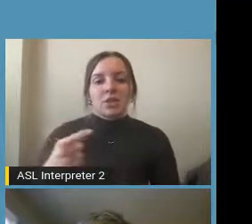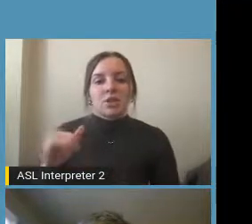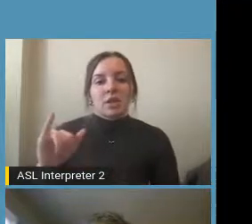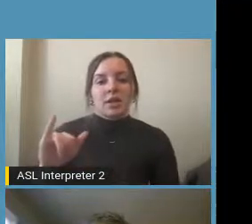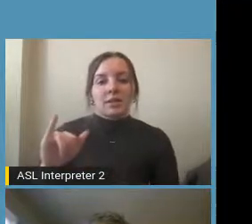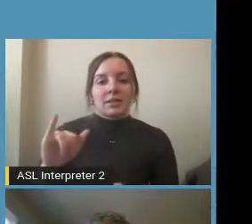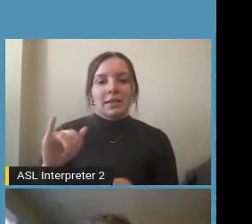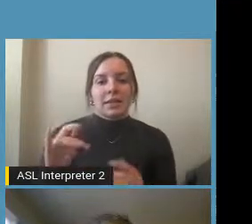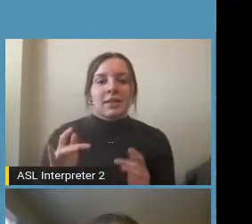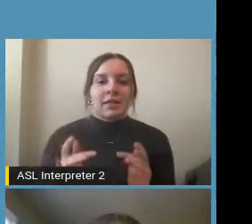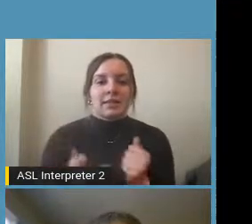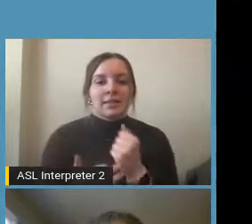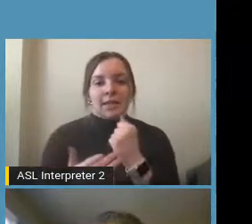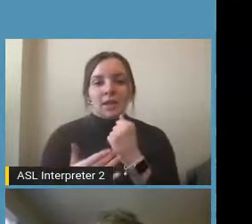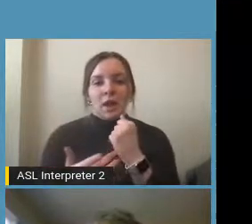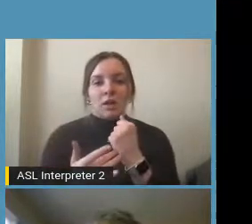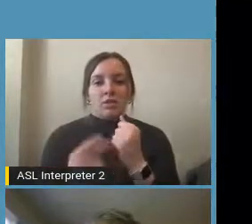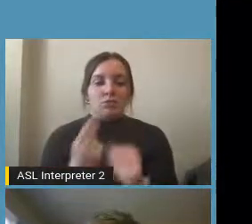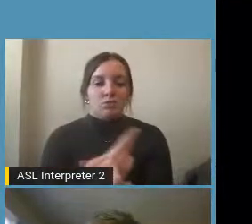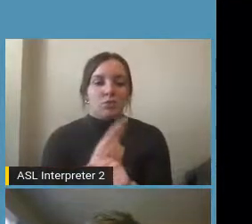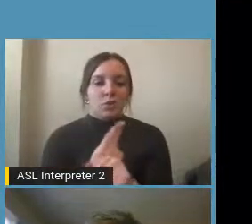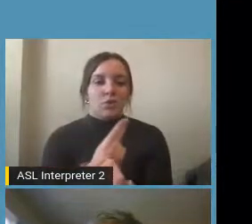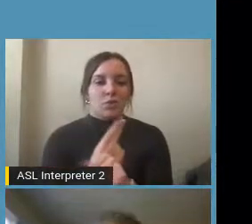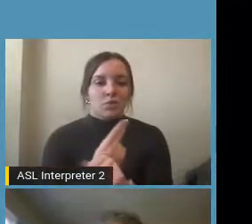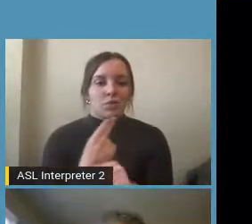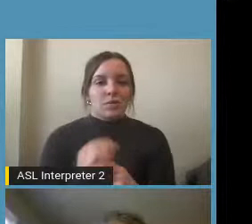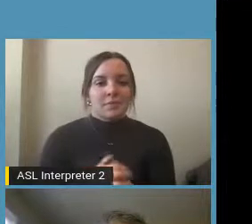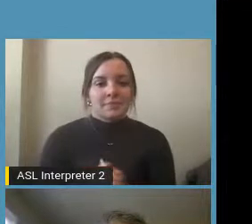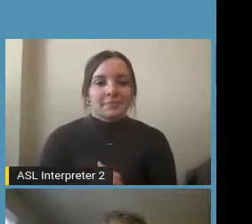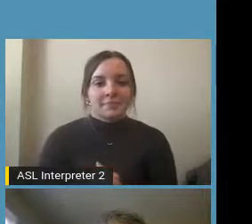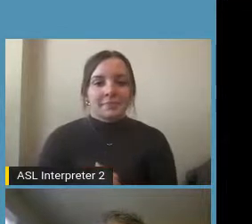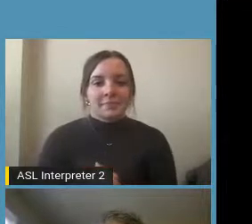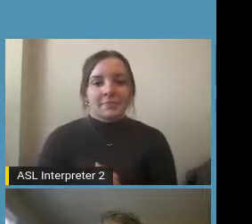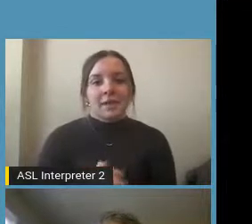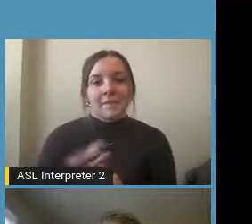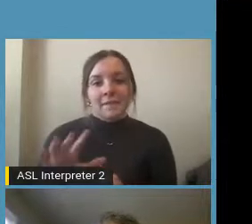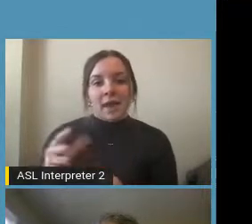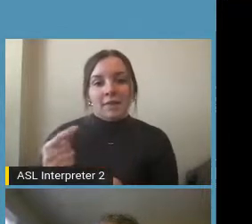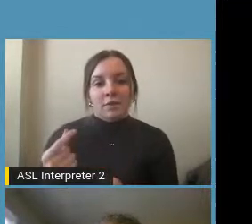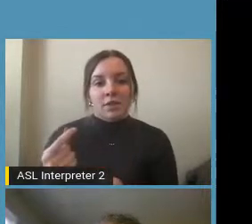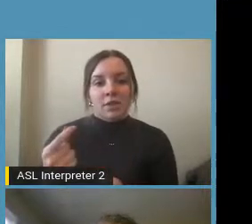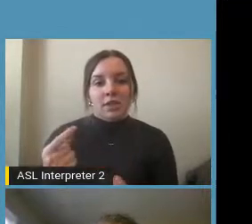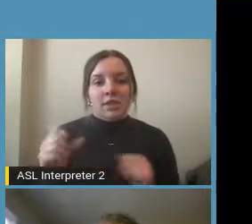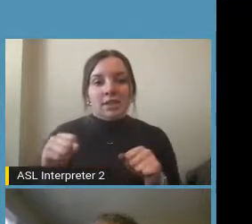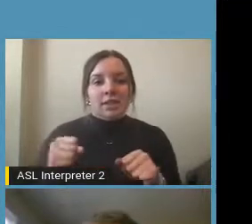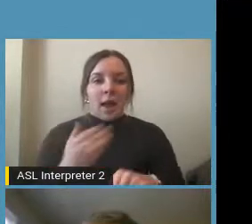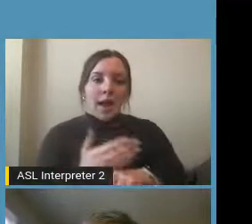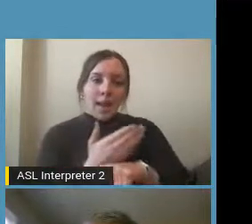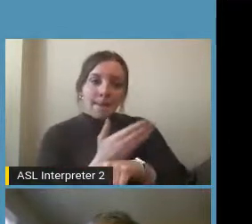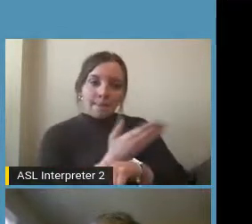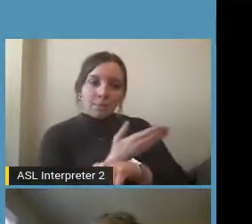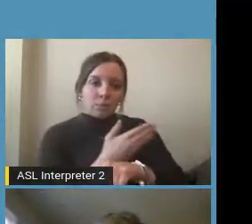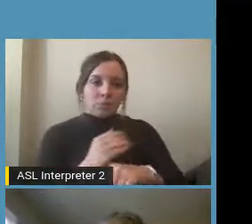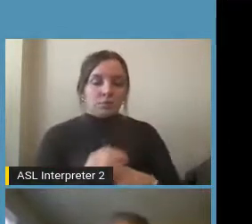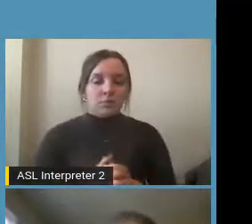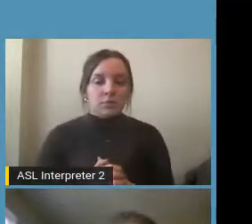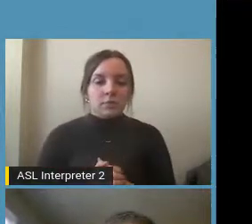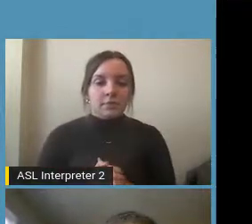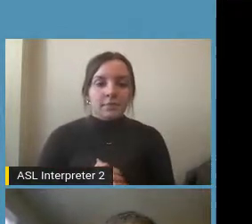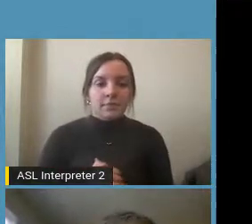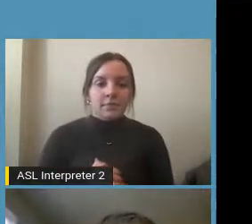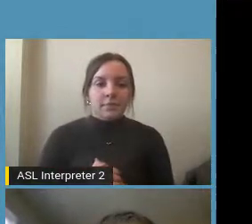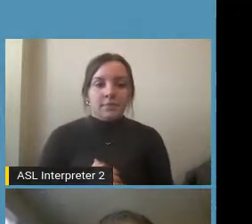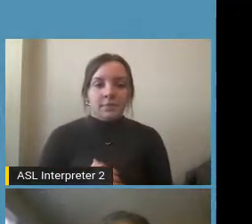the internet. 5G will help that with mobile applications and make it so these AR